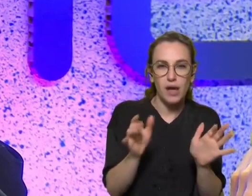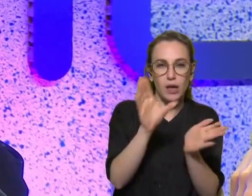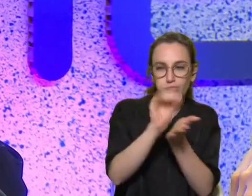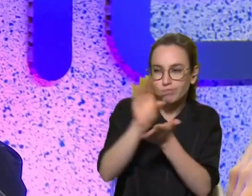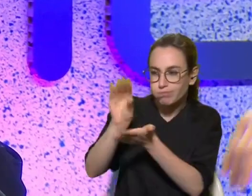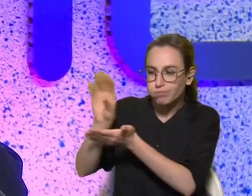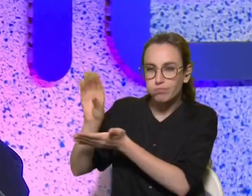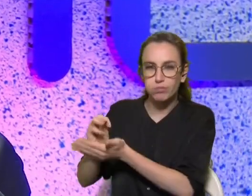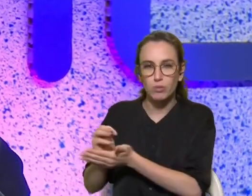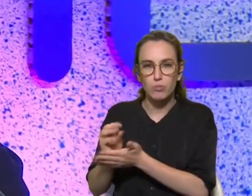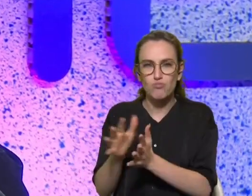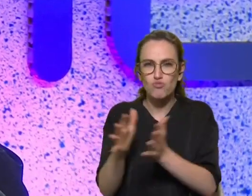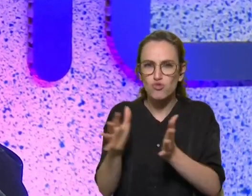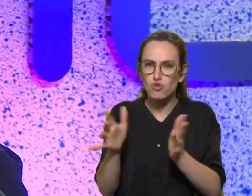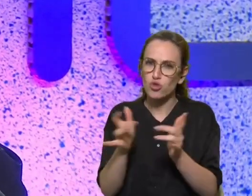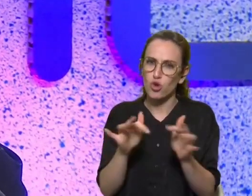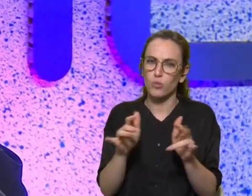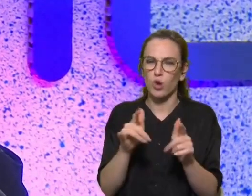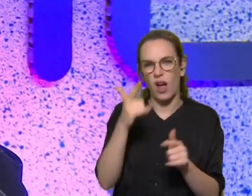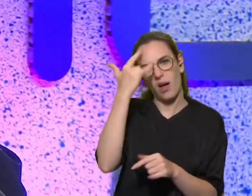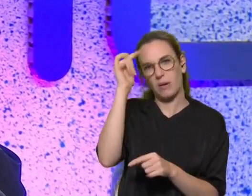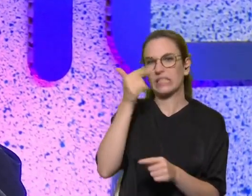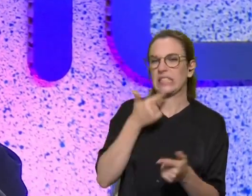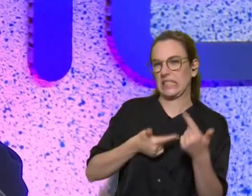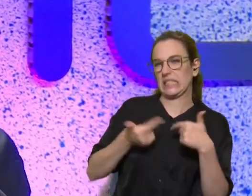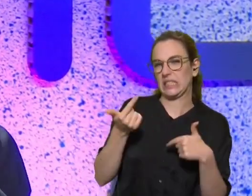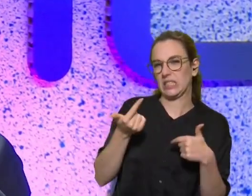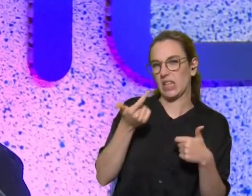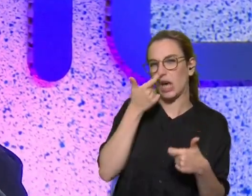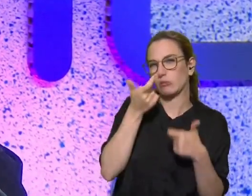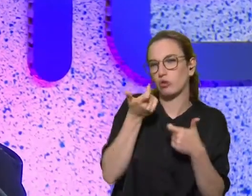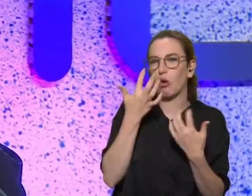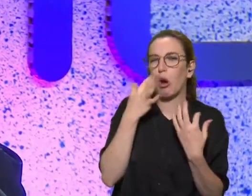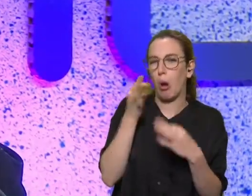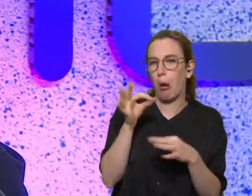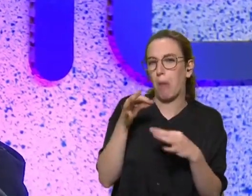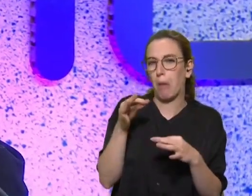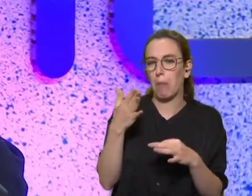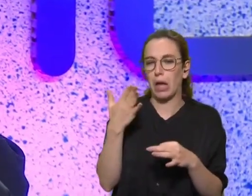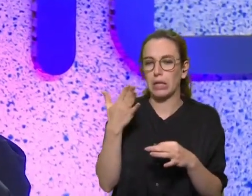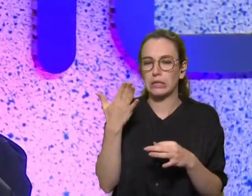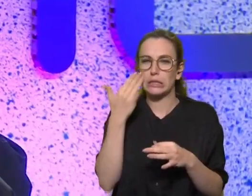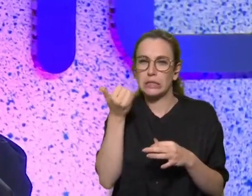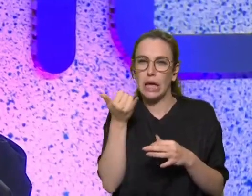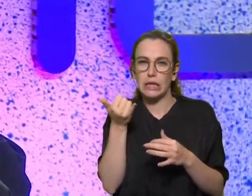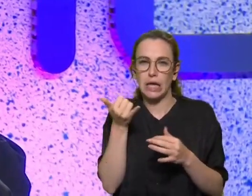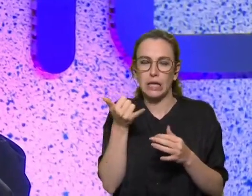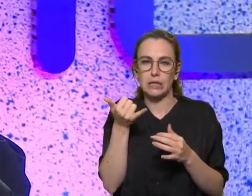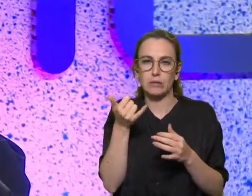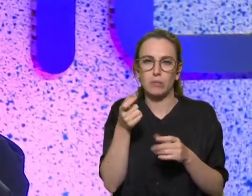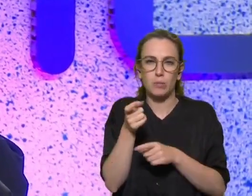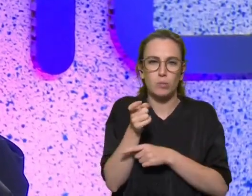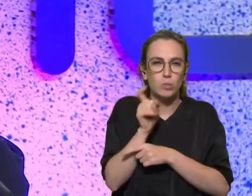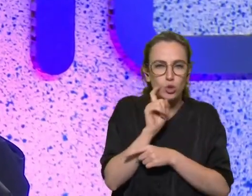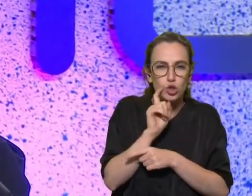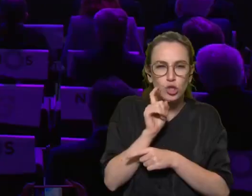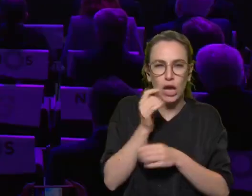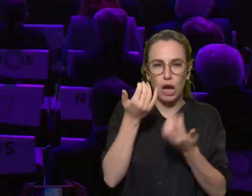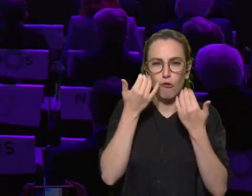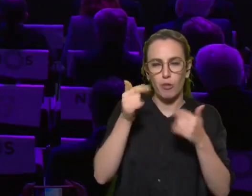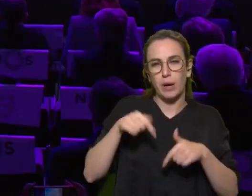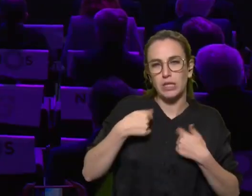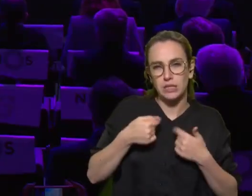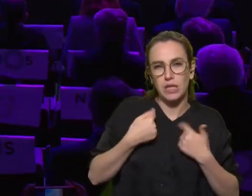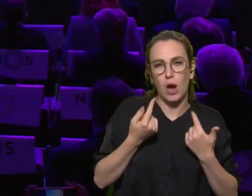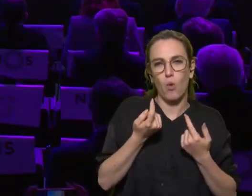complicated, that are copied in many computers, which is very strange because people are economical and keep their data and